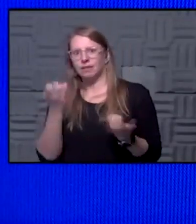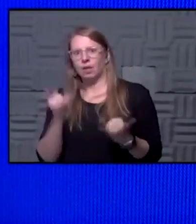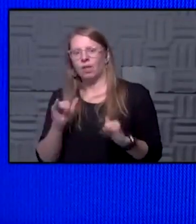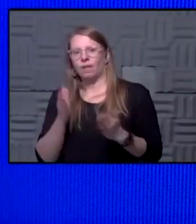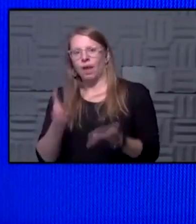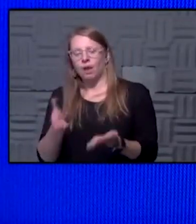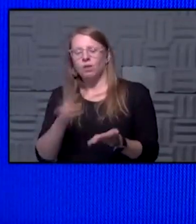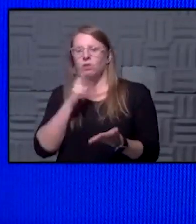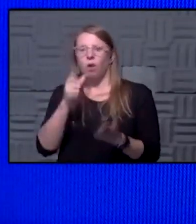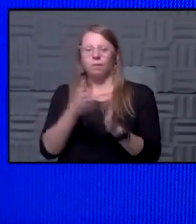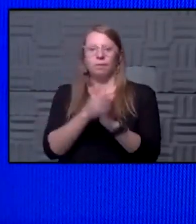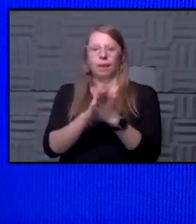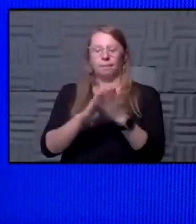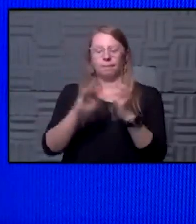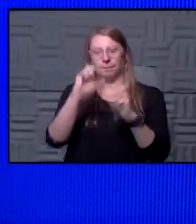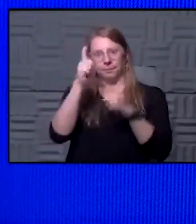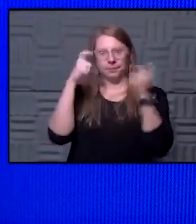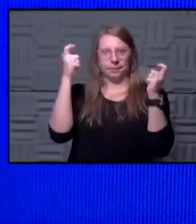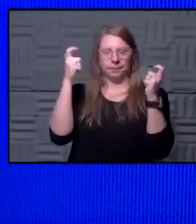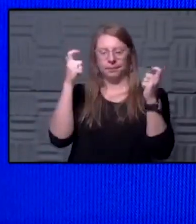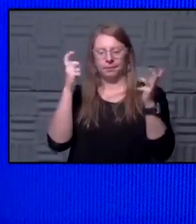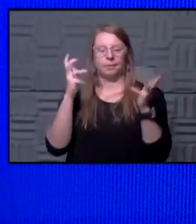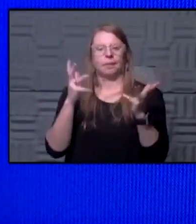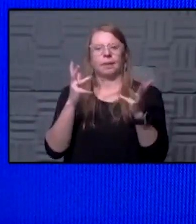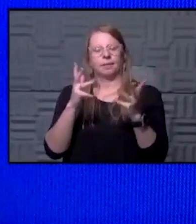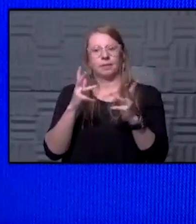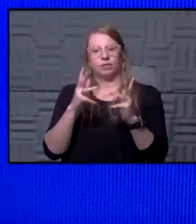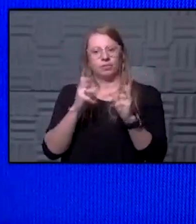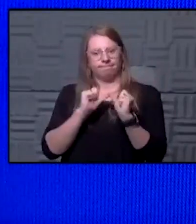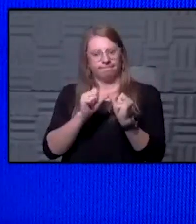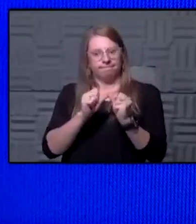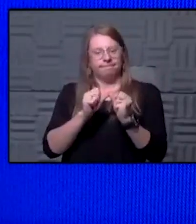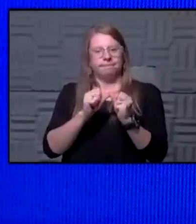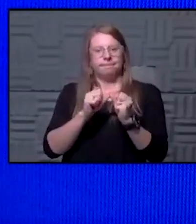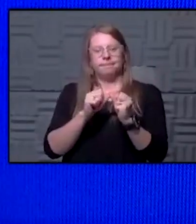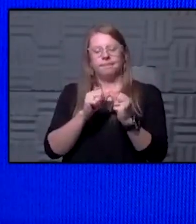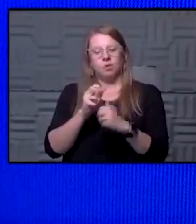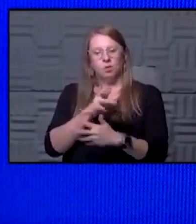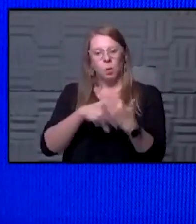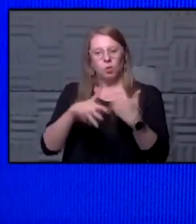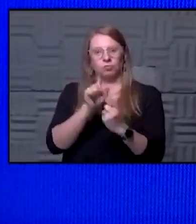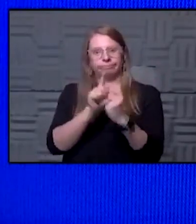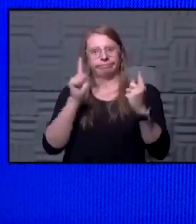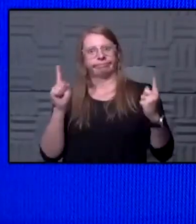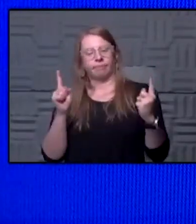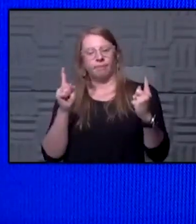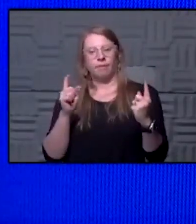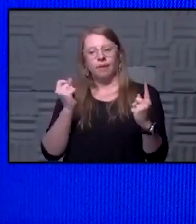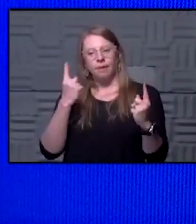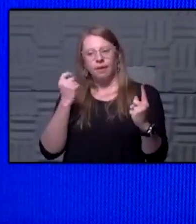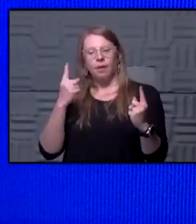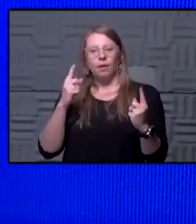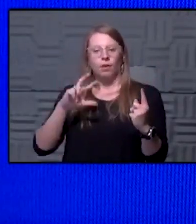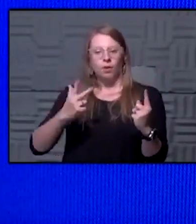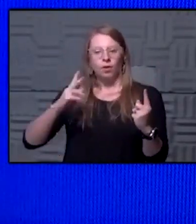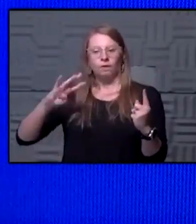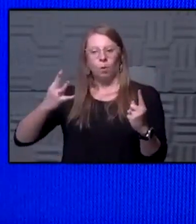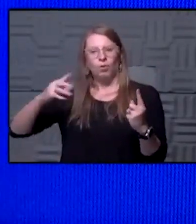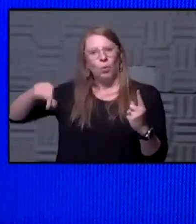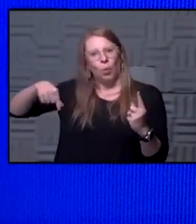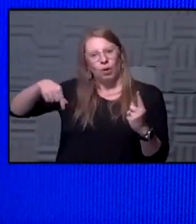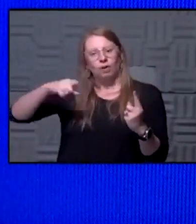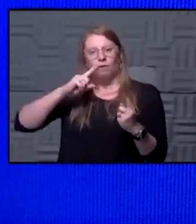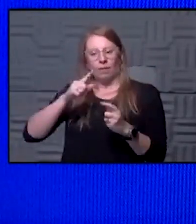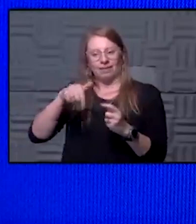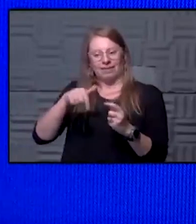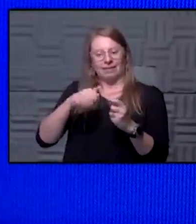get cocky. Let's just keep our game going, because we know that even if we're in the third or fourth quarter of this game, if you start letting